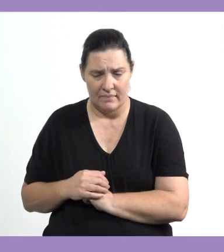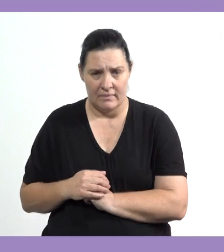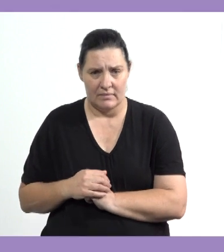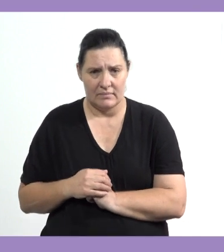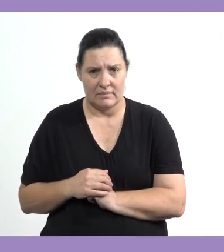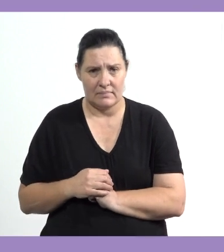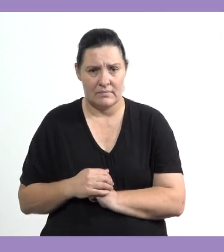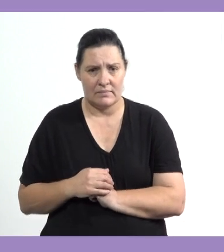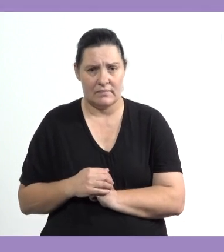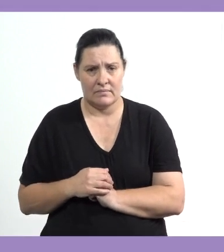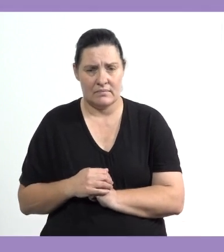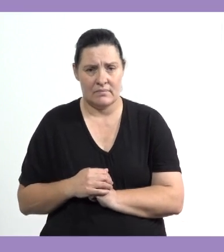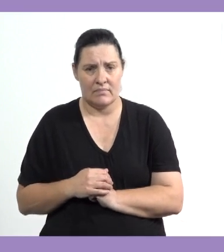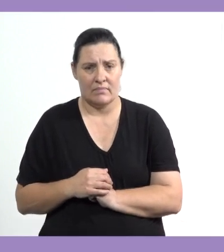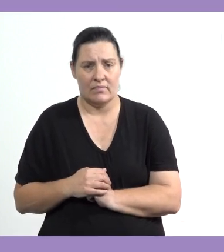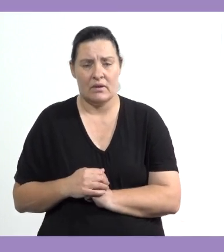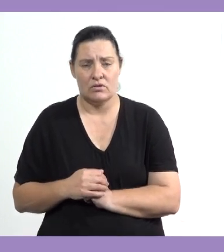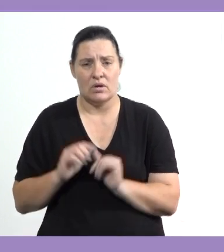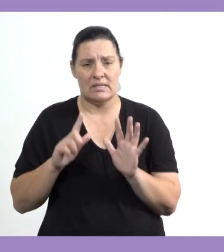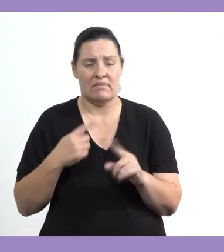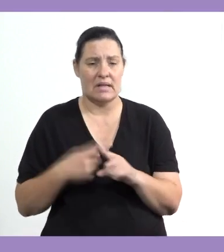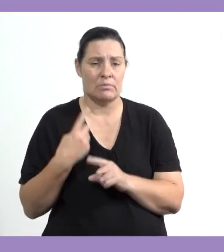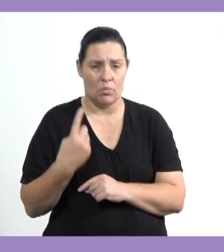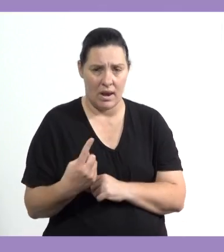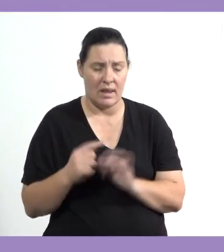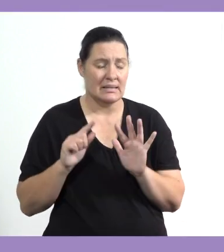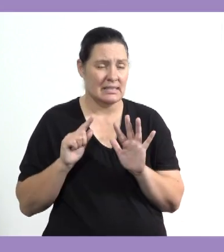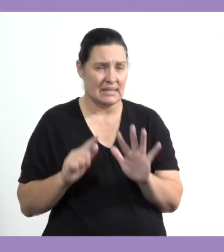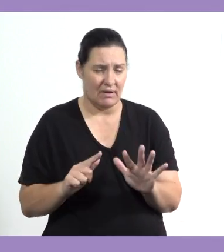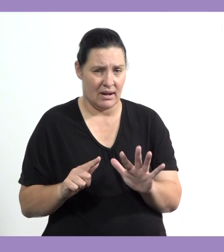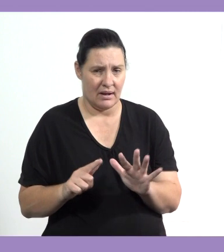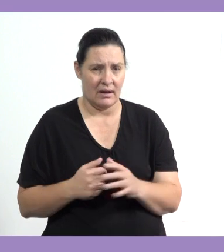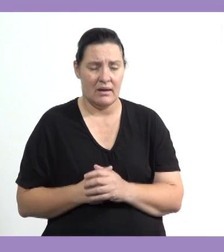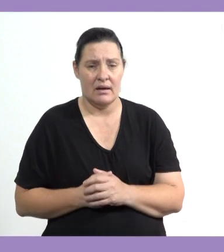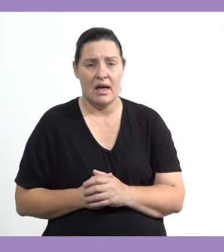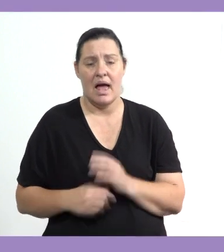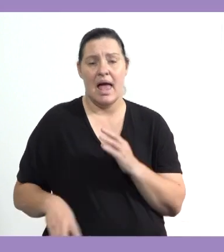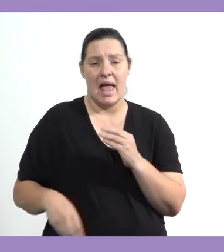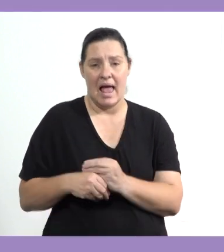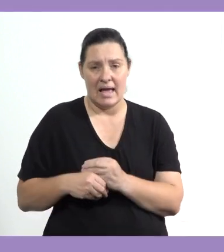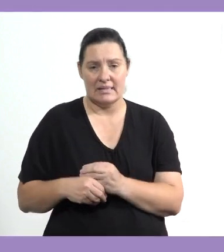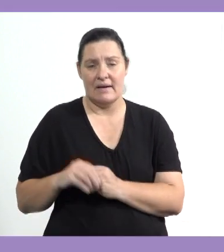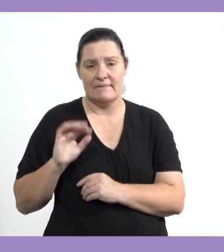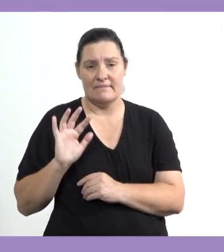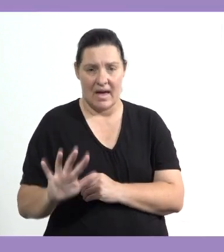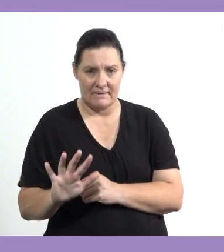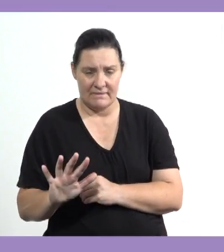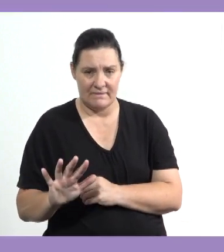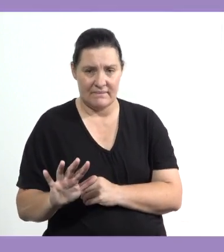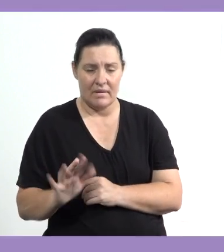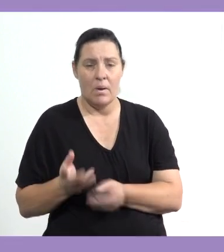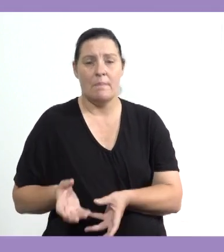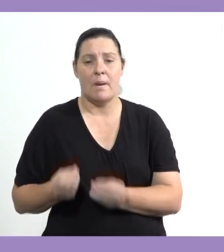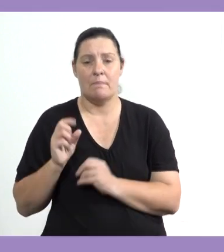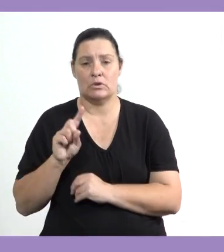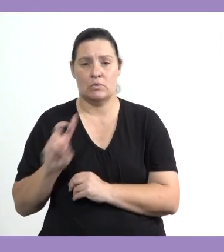so that the answer is a 12. So 7 multiplied by 1 is 7, and then if I add 5, that is